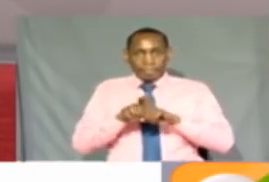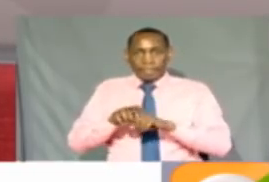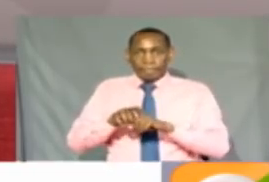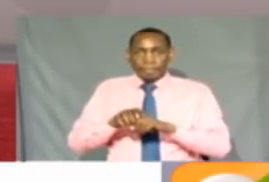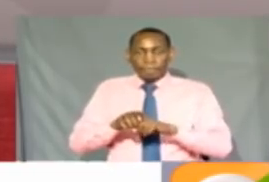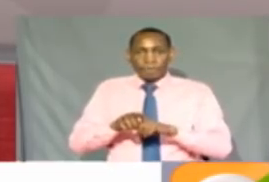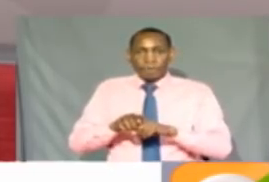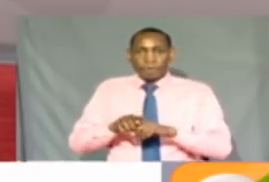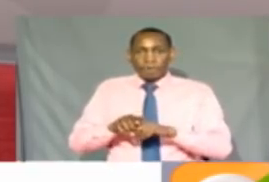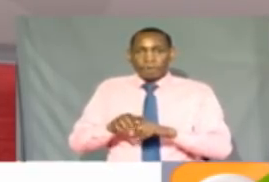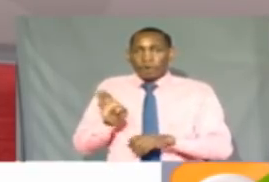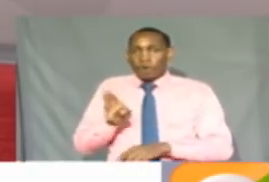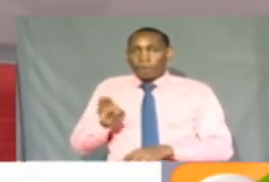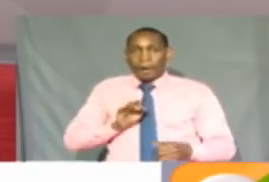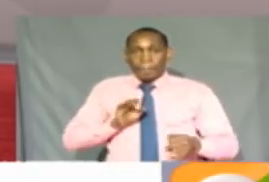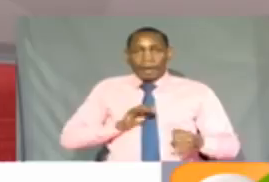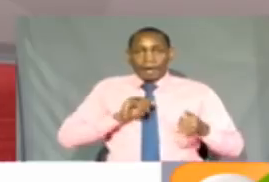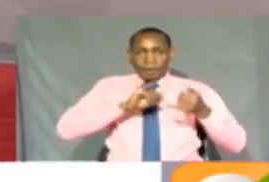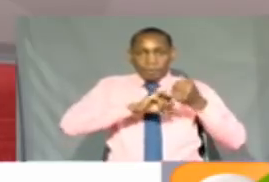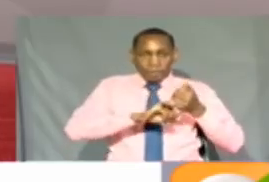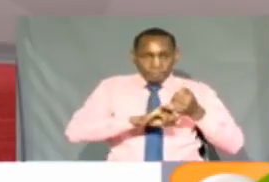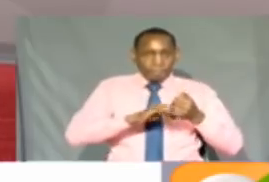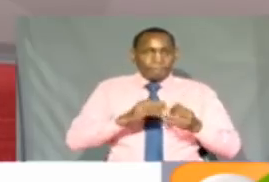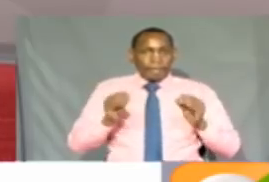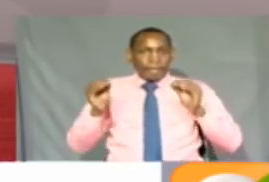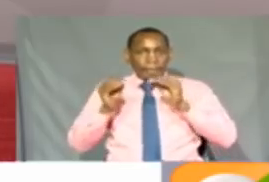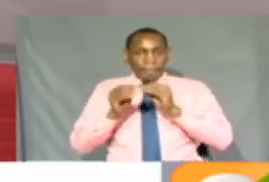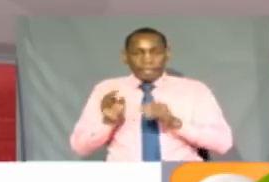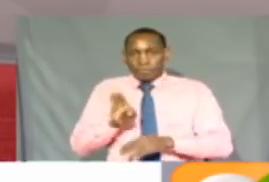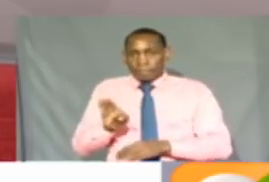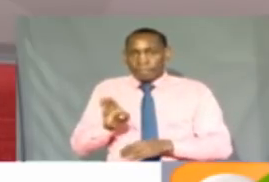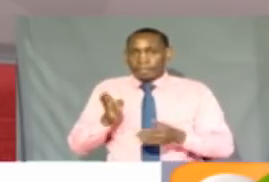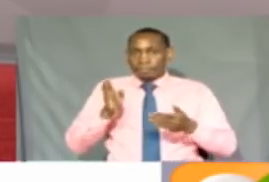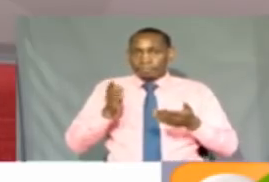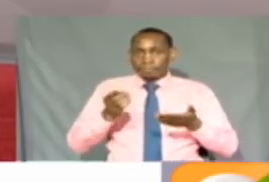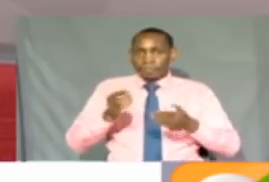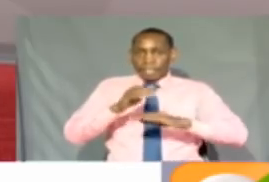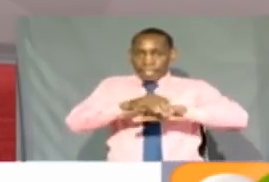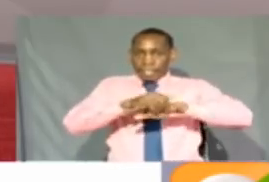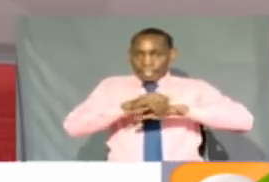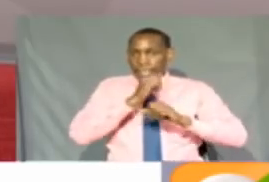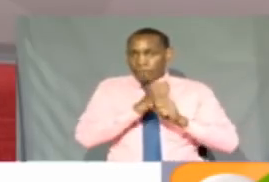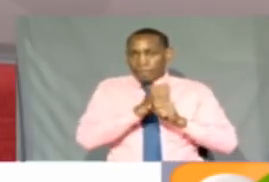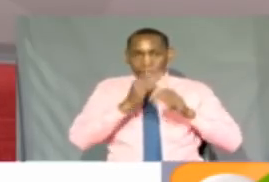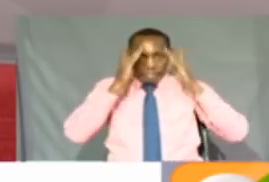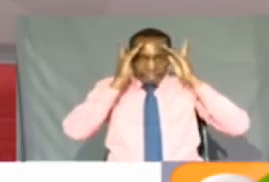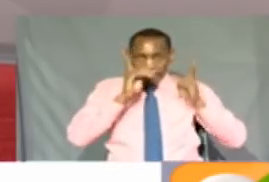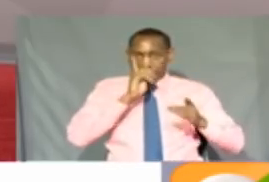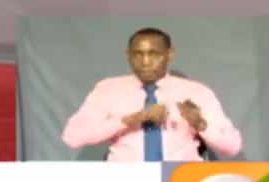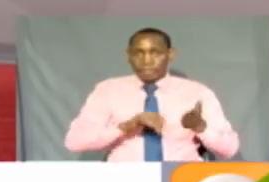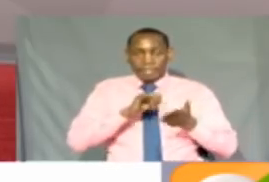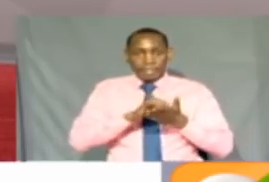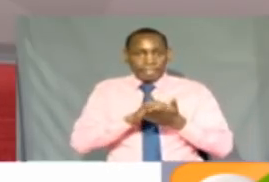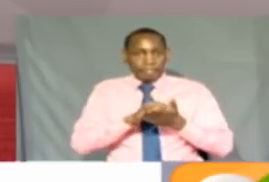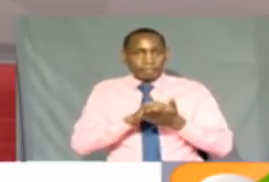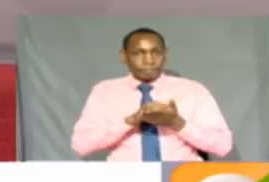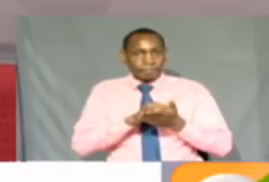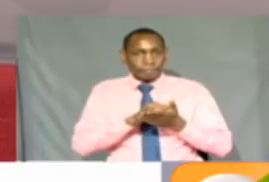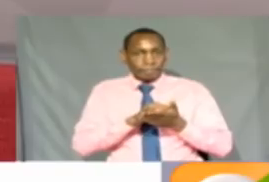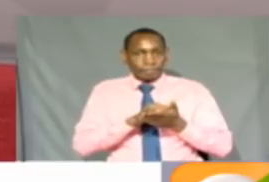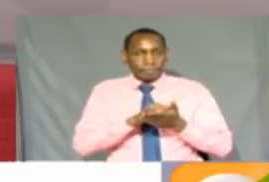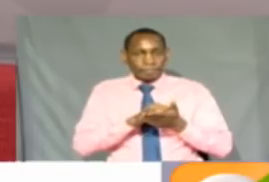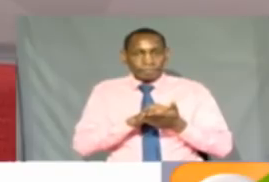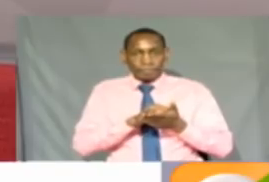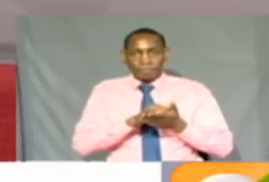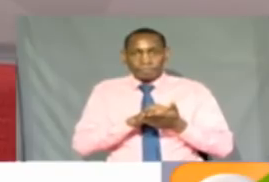Obama who saw Barack, who was an intern at the law firm that she was at, and decided there's actually more to him than just maybe the